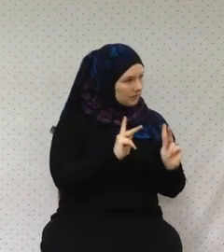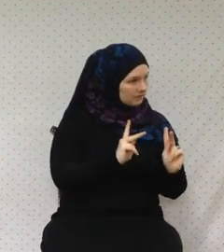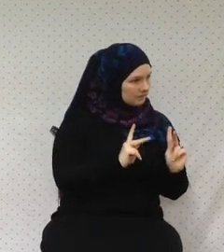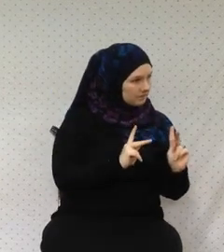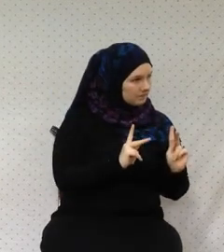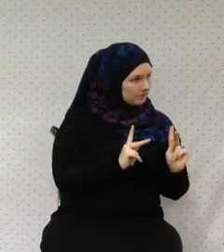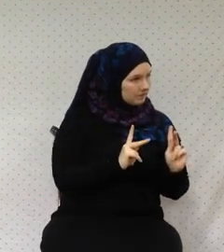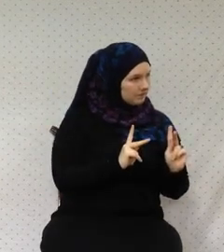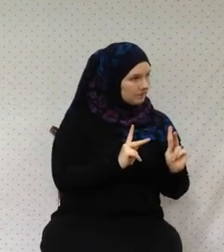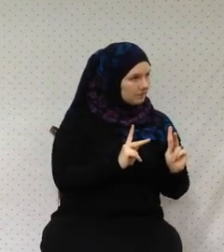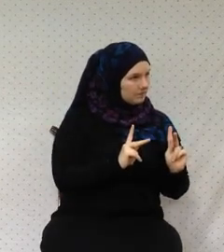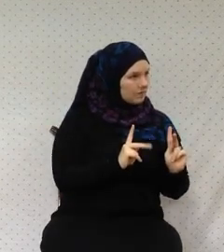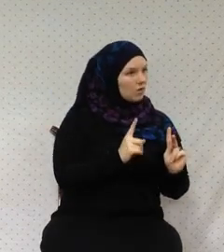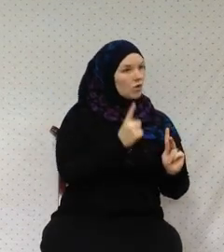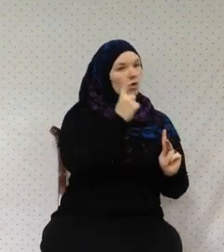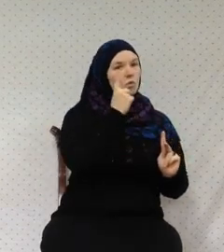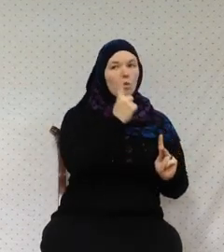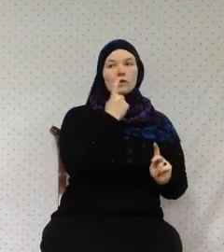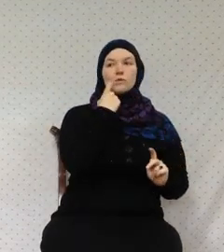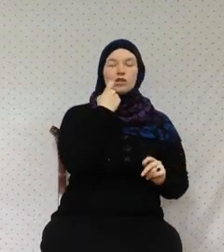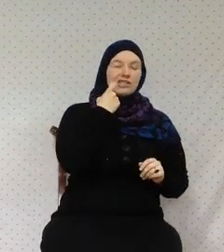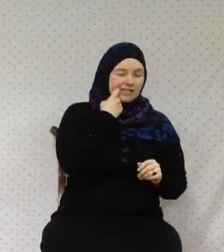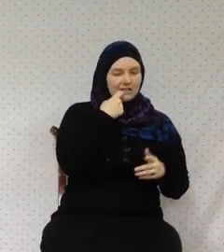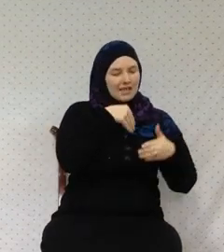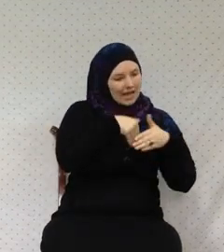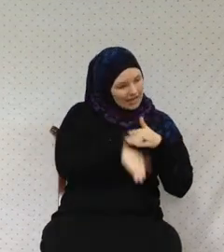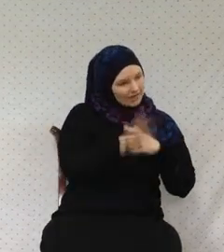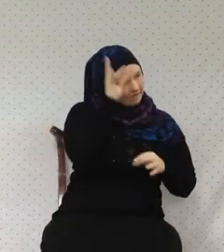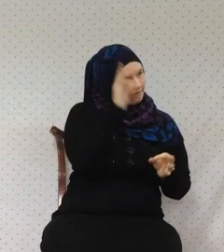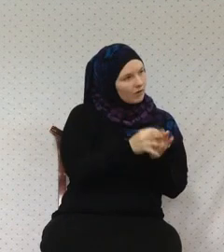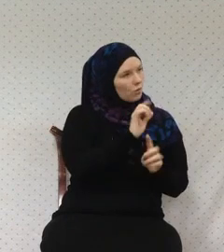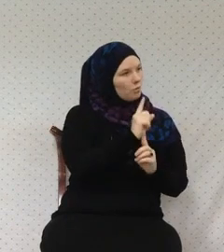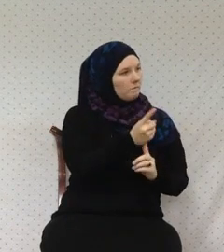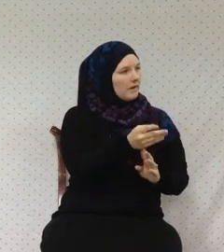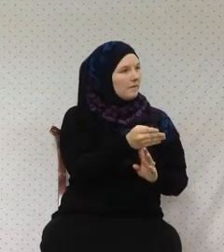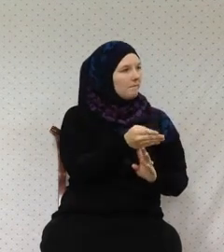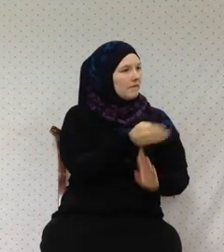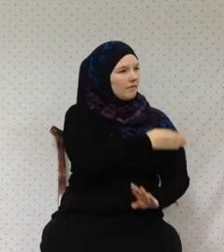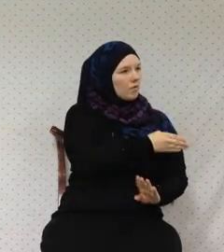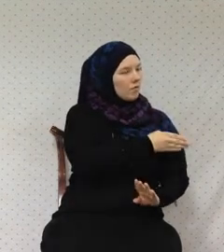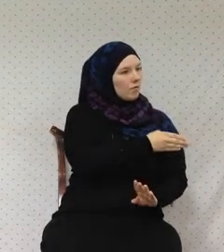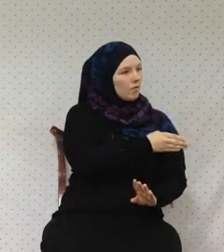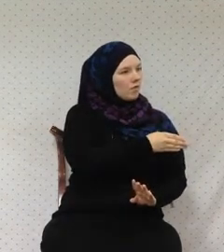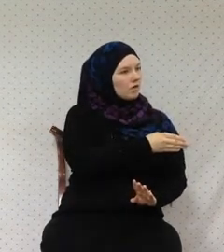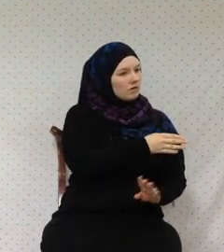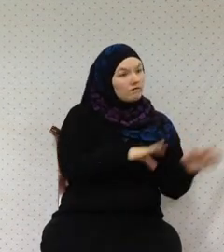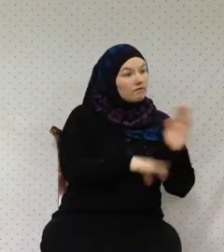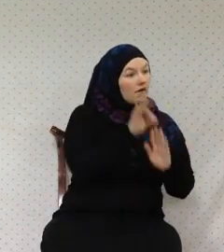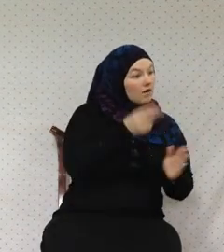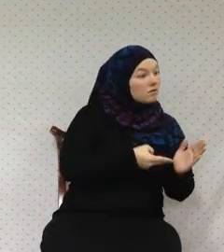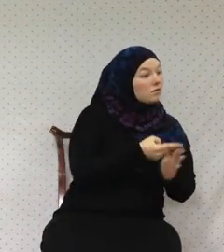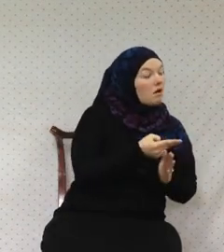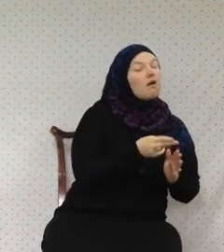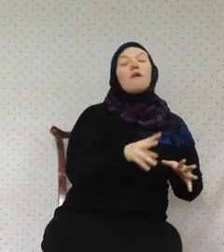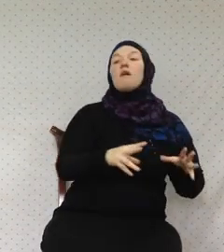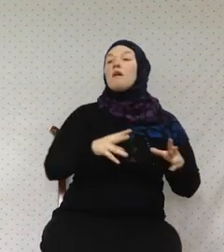who just entered the faith even a minute before. He discovered truth, he